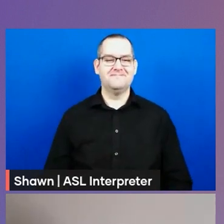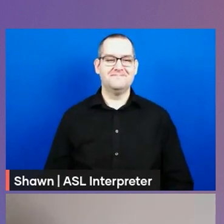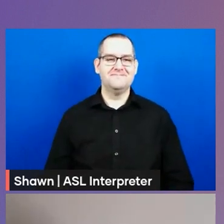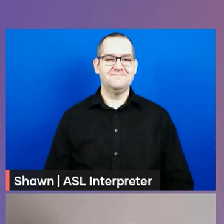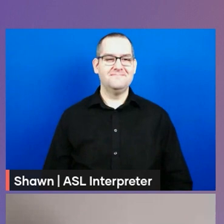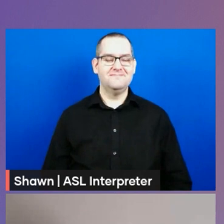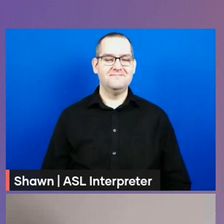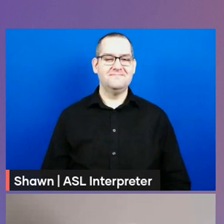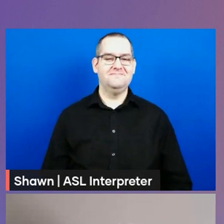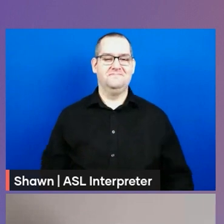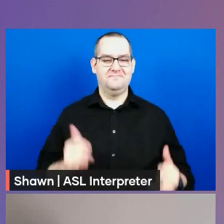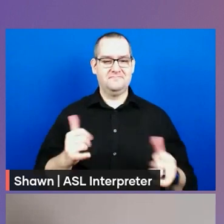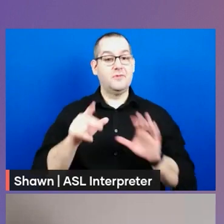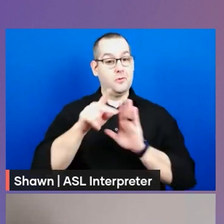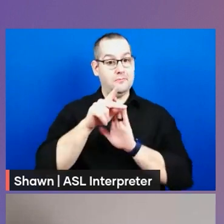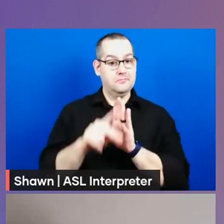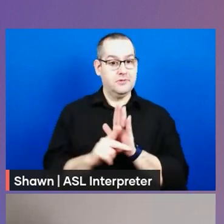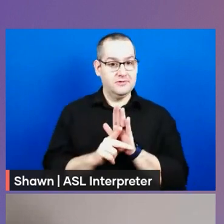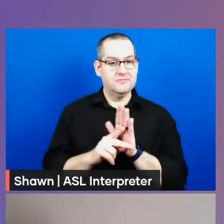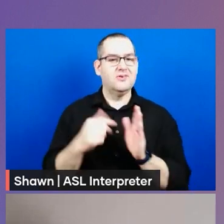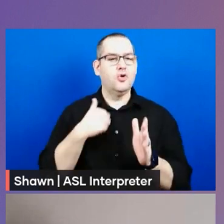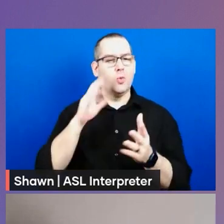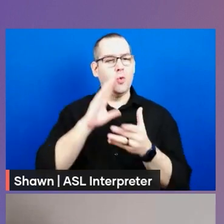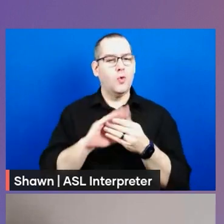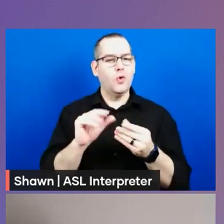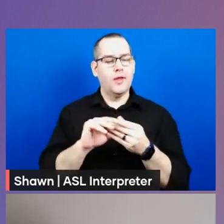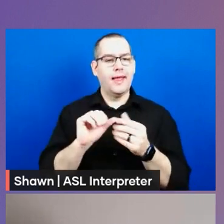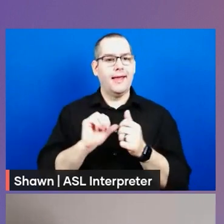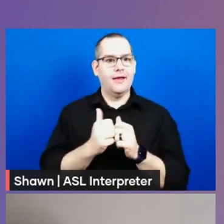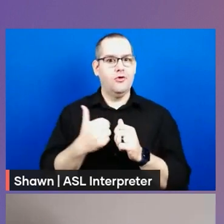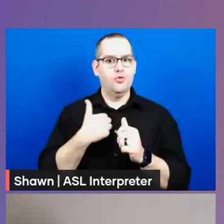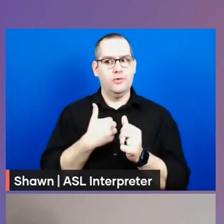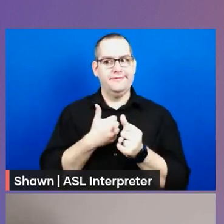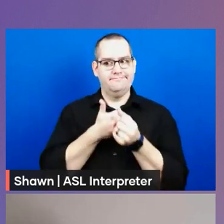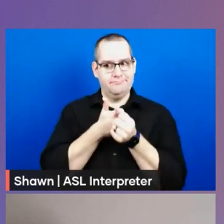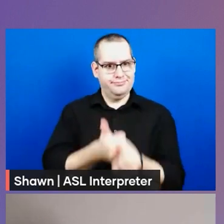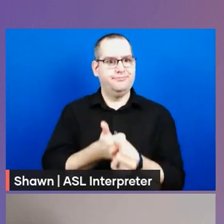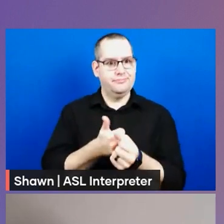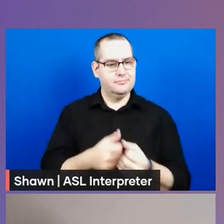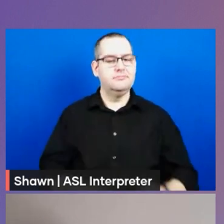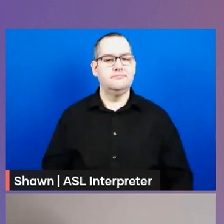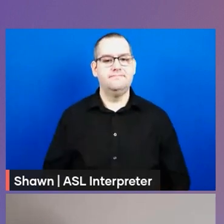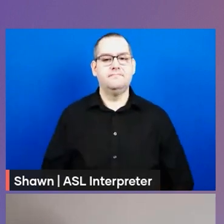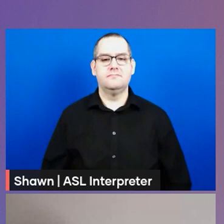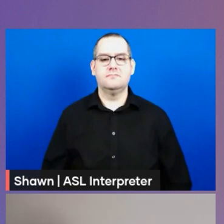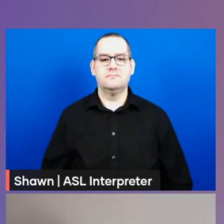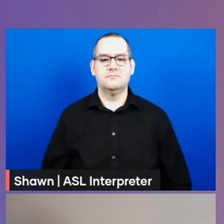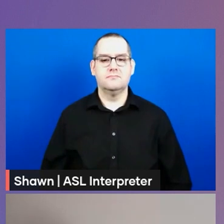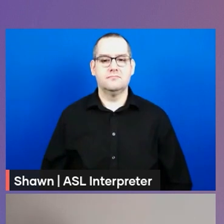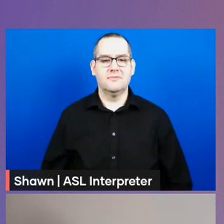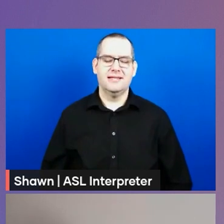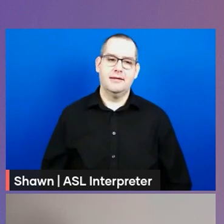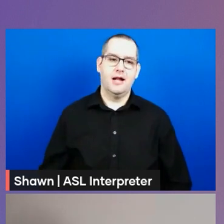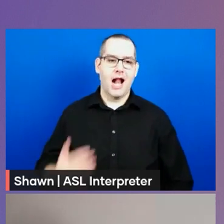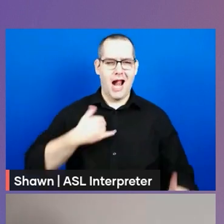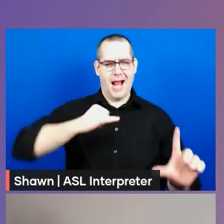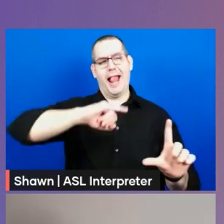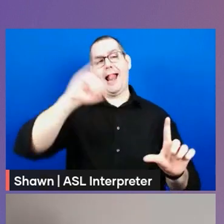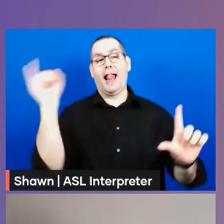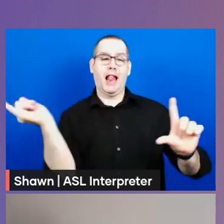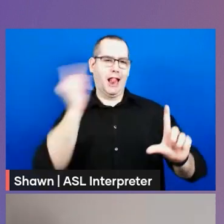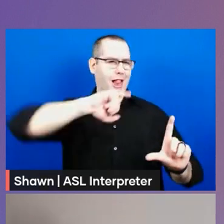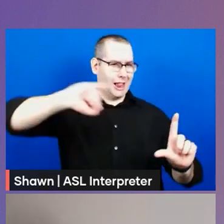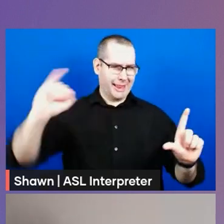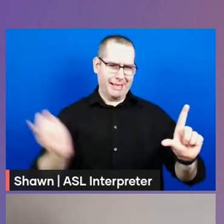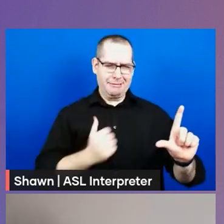about the policy that we're going to be enforcing today, right? And so you can excuse my very